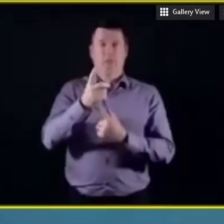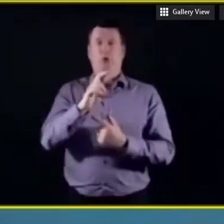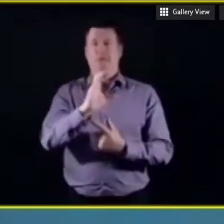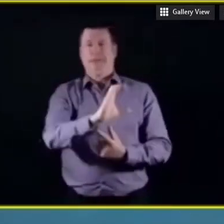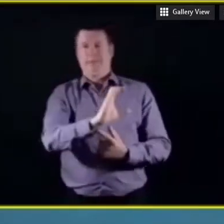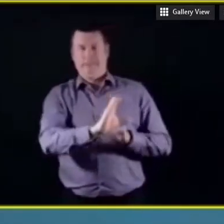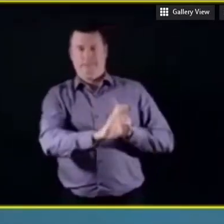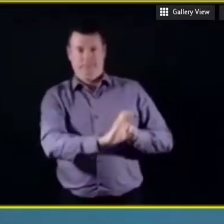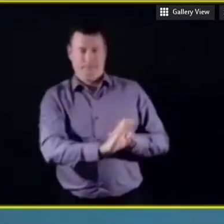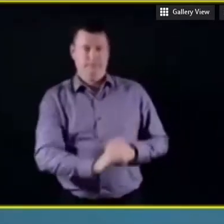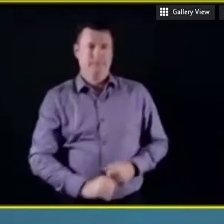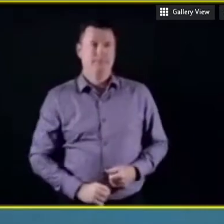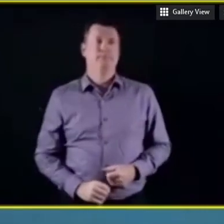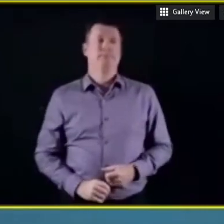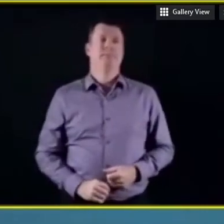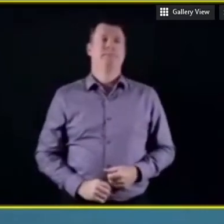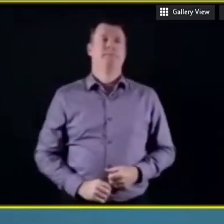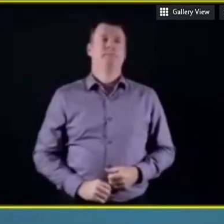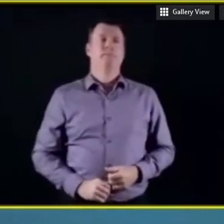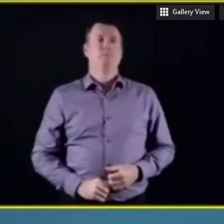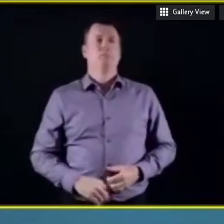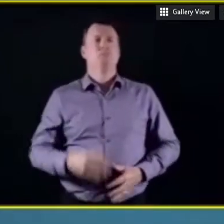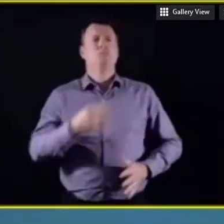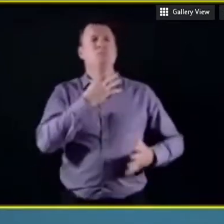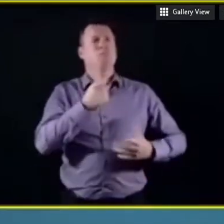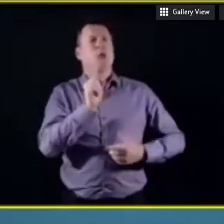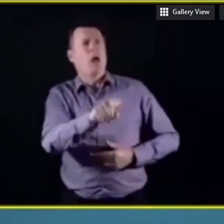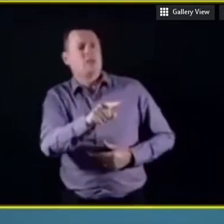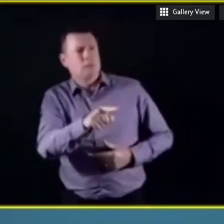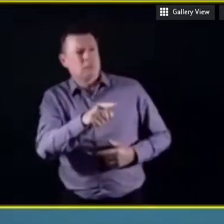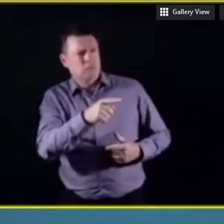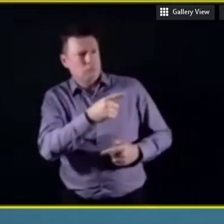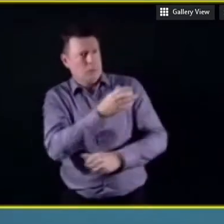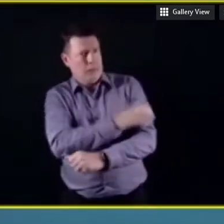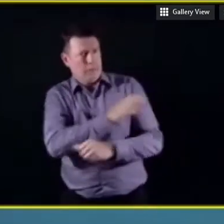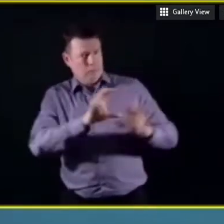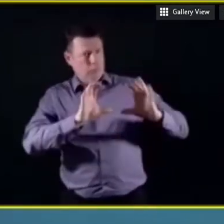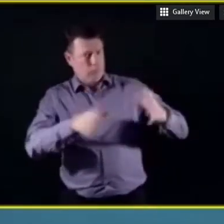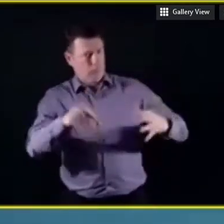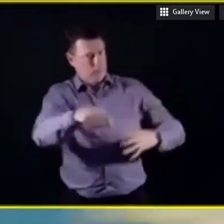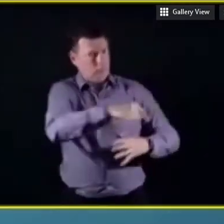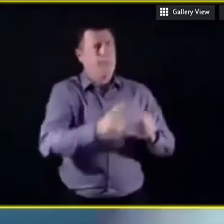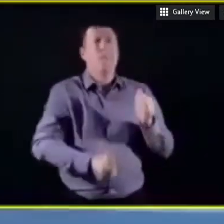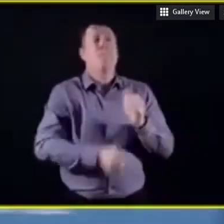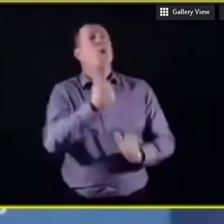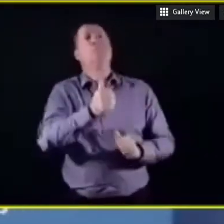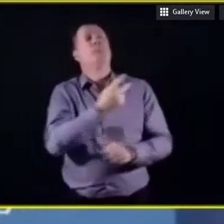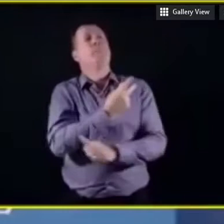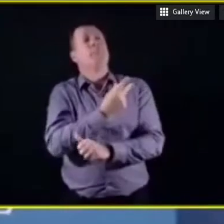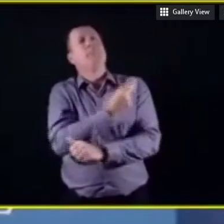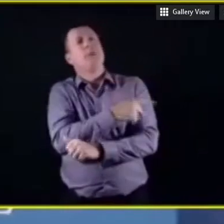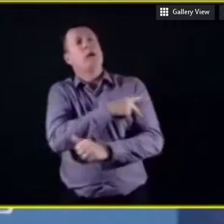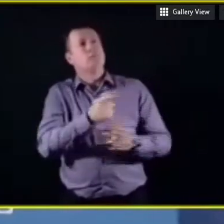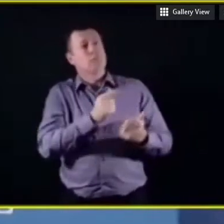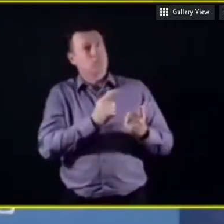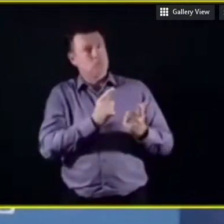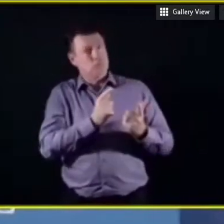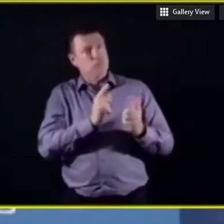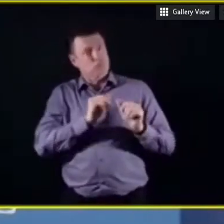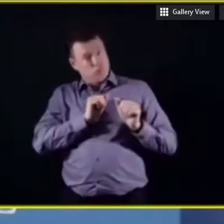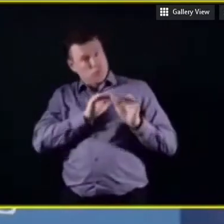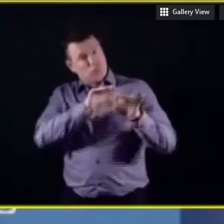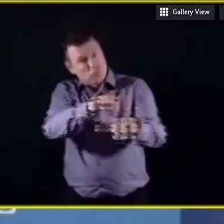question. Do most patients who come to the clinic test positive for COVID-19? Interestingly, in spite of the fact that